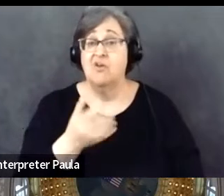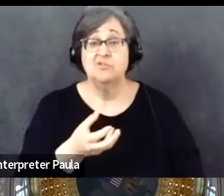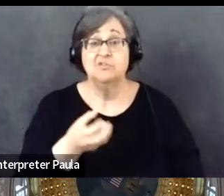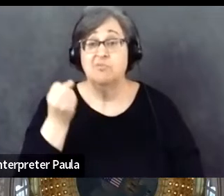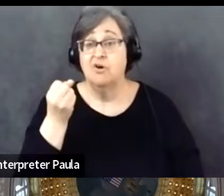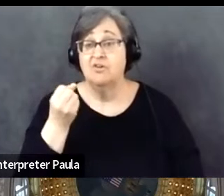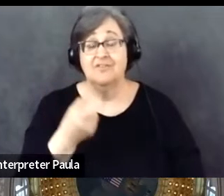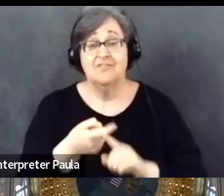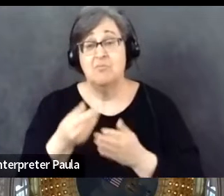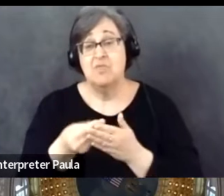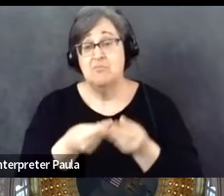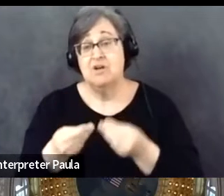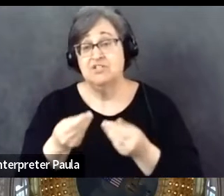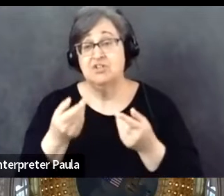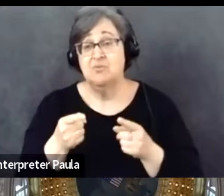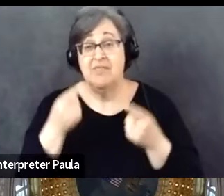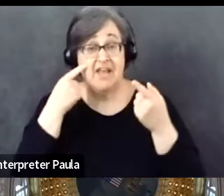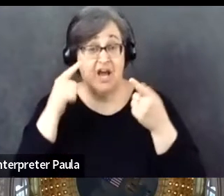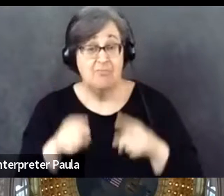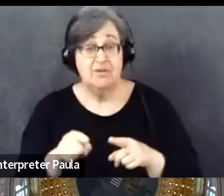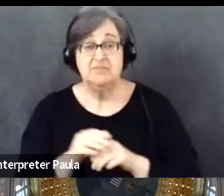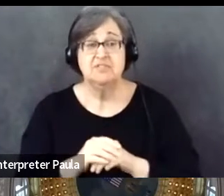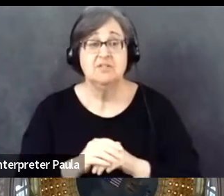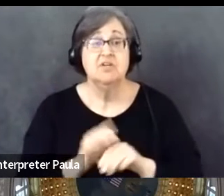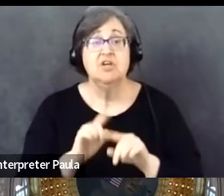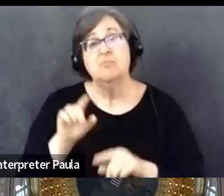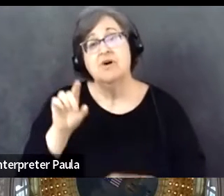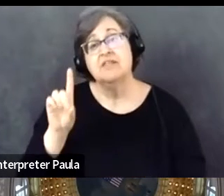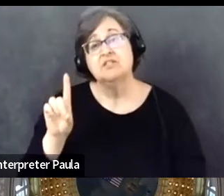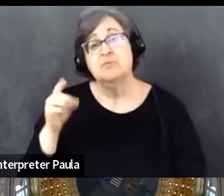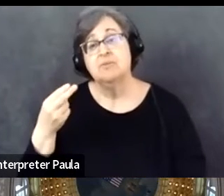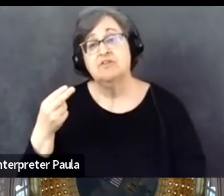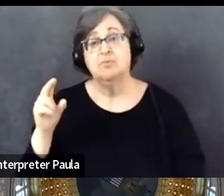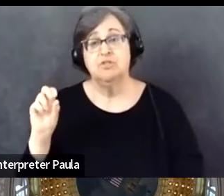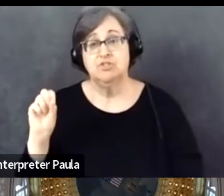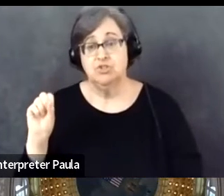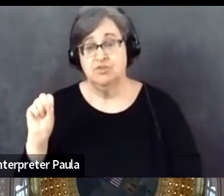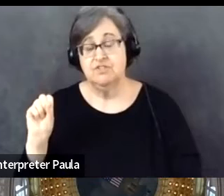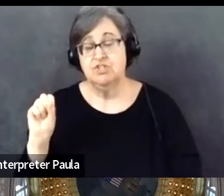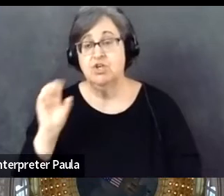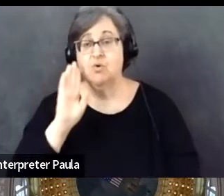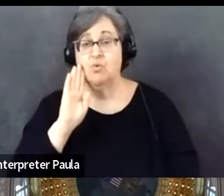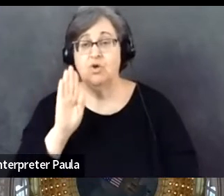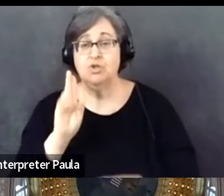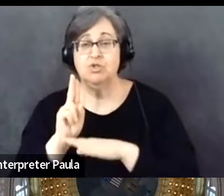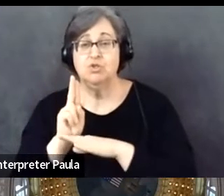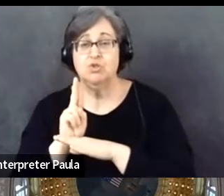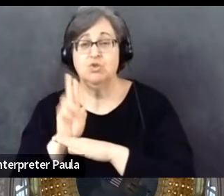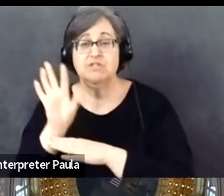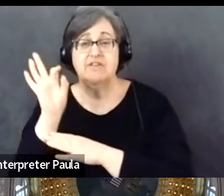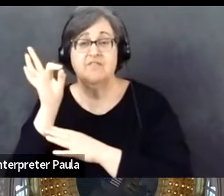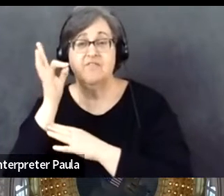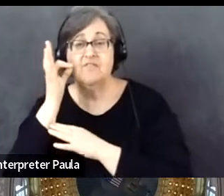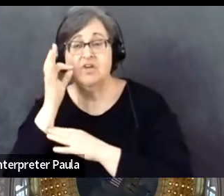in the compromise, but the Department of Human Services is going to use